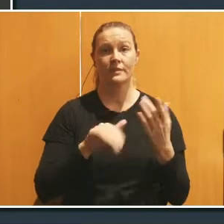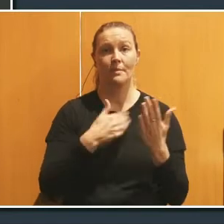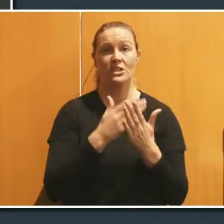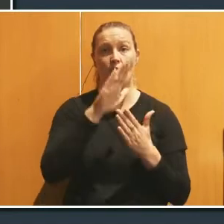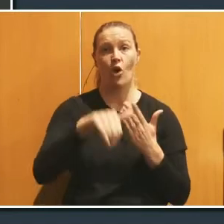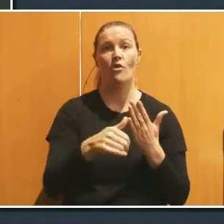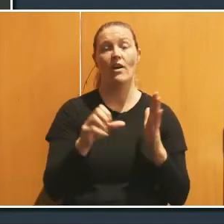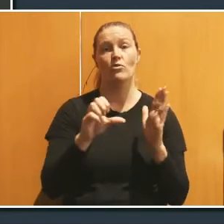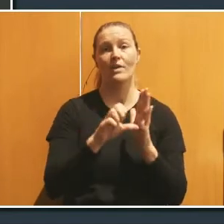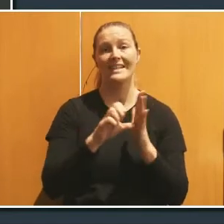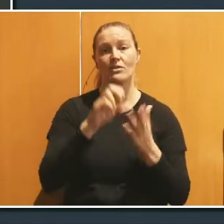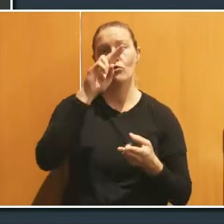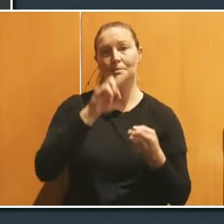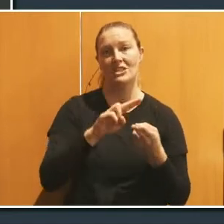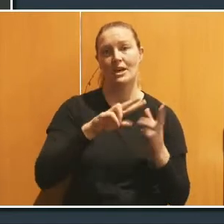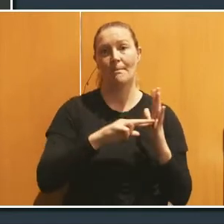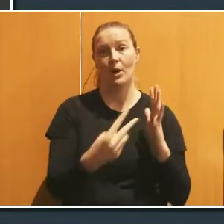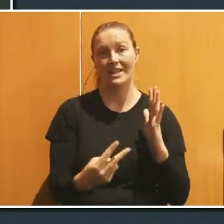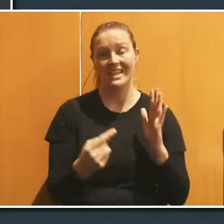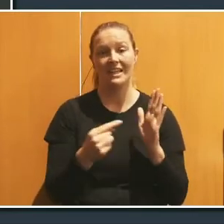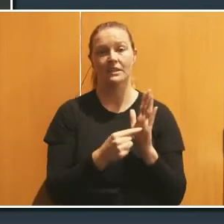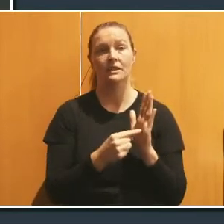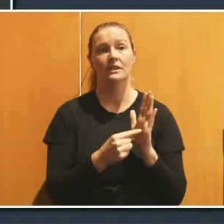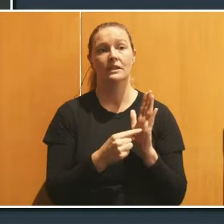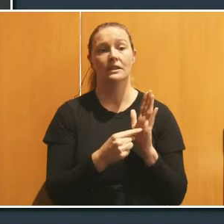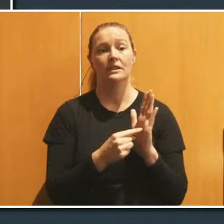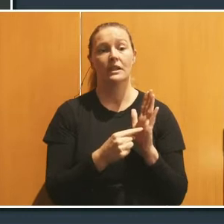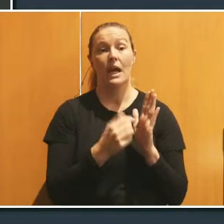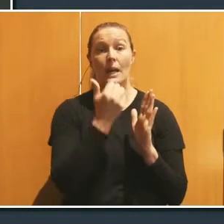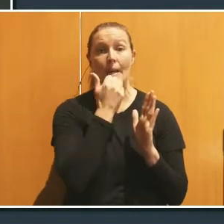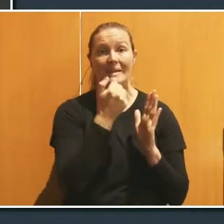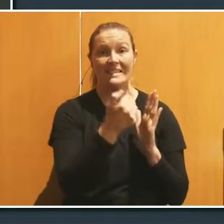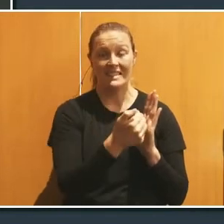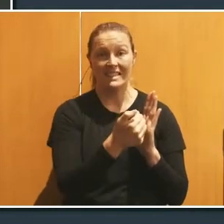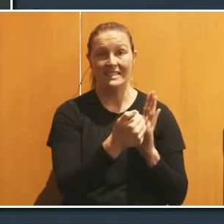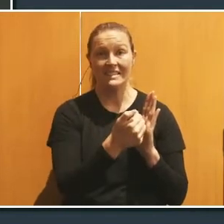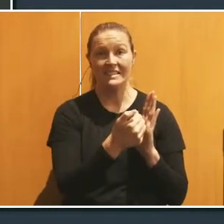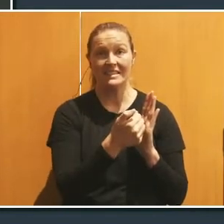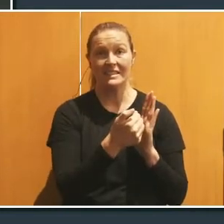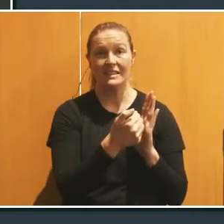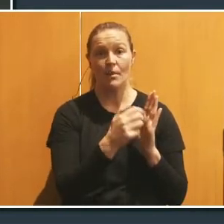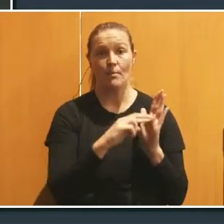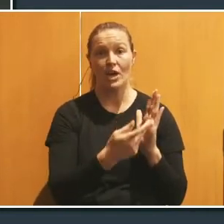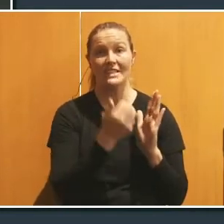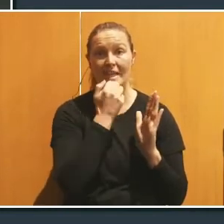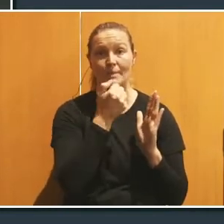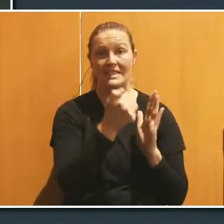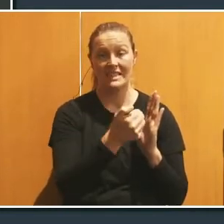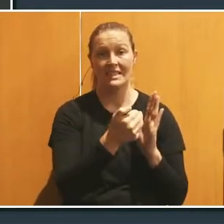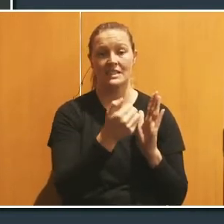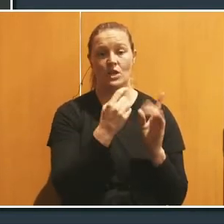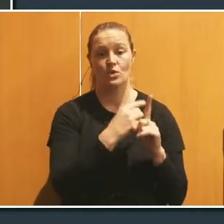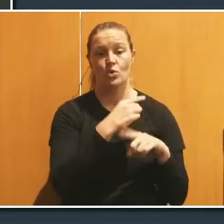rates remission policy, on policy number 6, it talks about